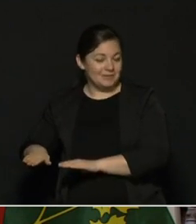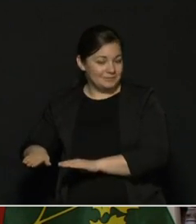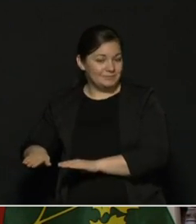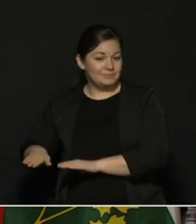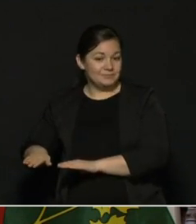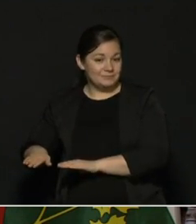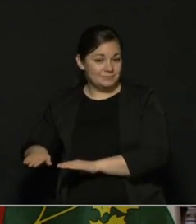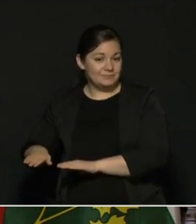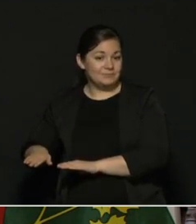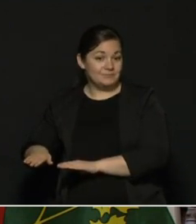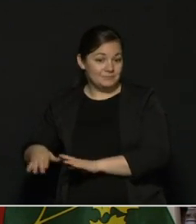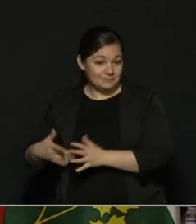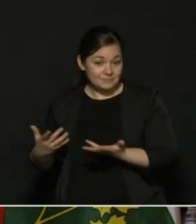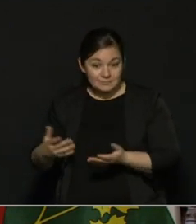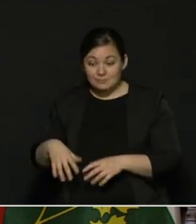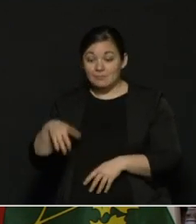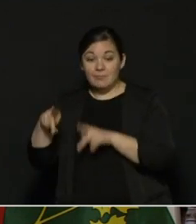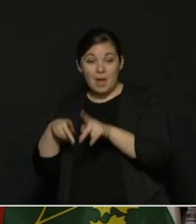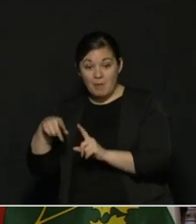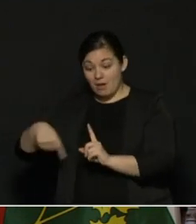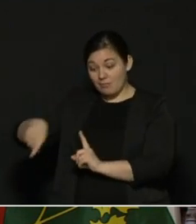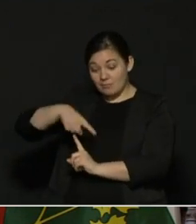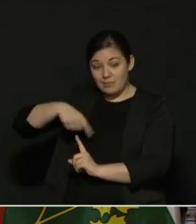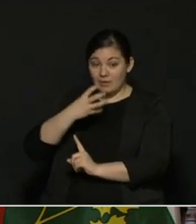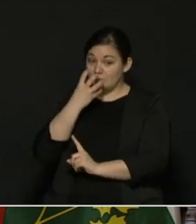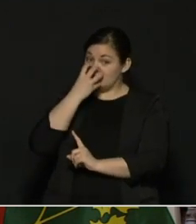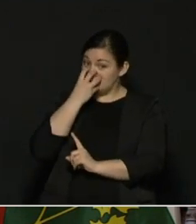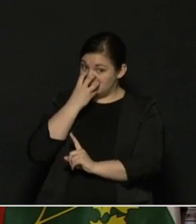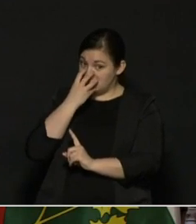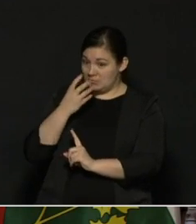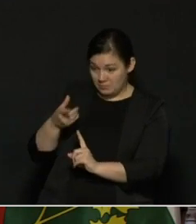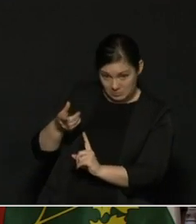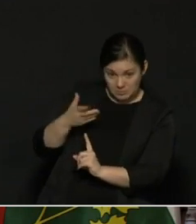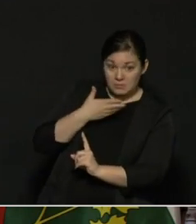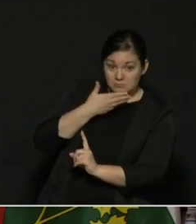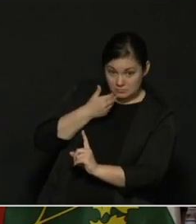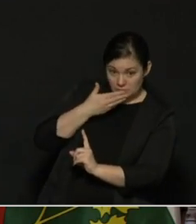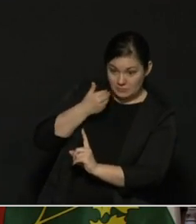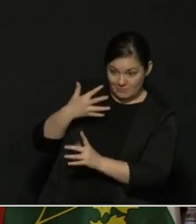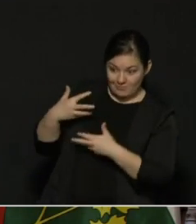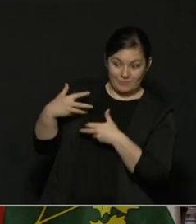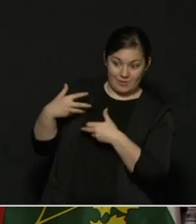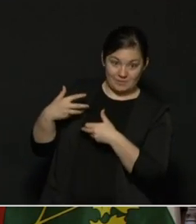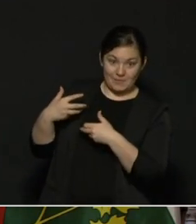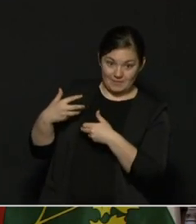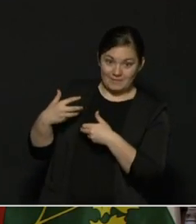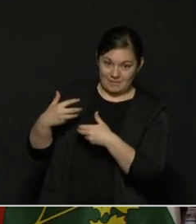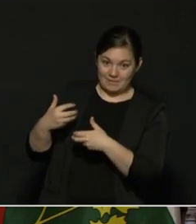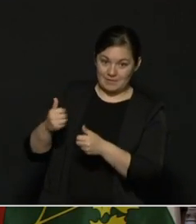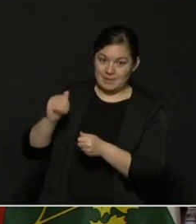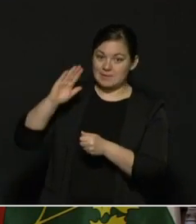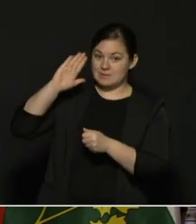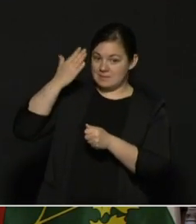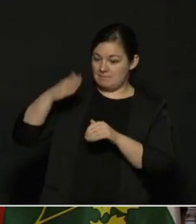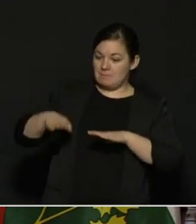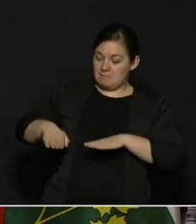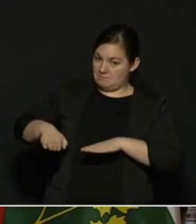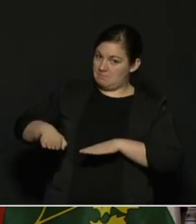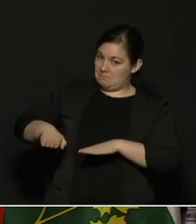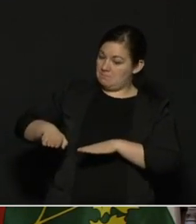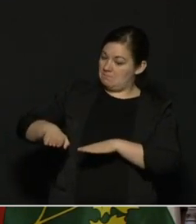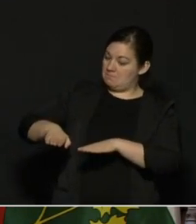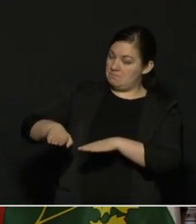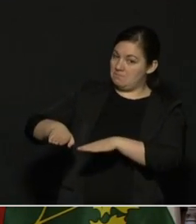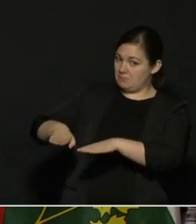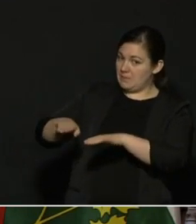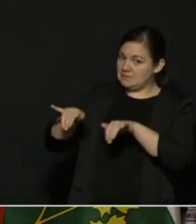on vents and things for a long period. We're hearing more, some are recovering. So that seems to be stabilizing, and then more will be released from care as